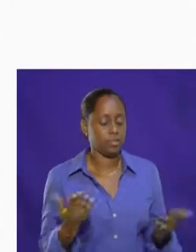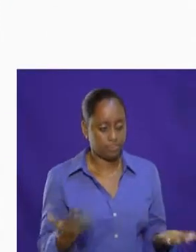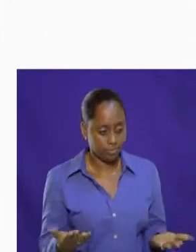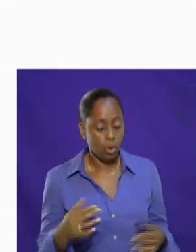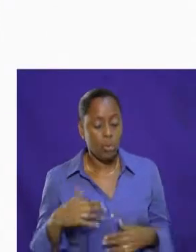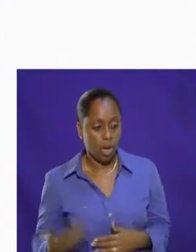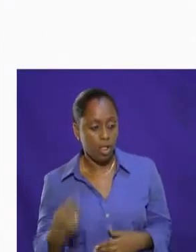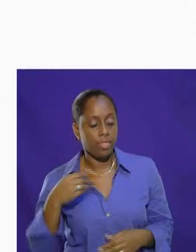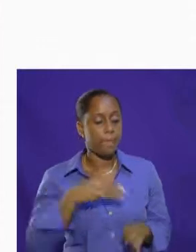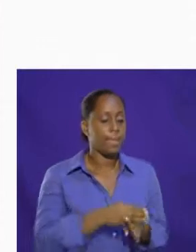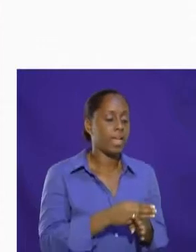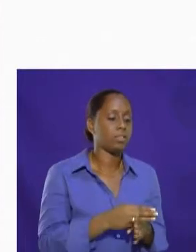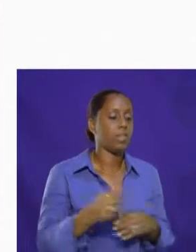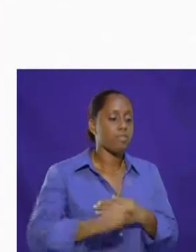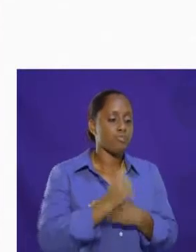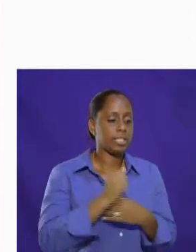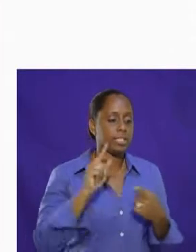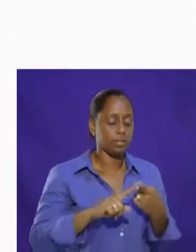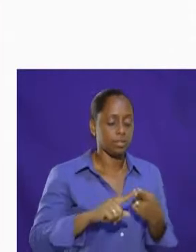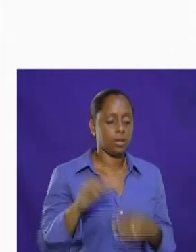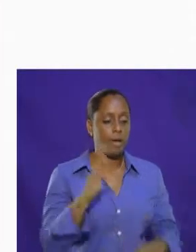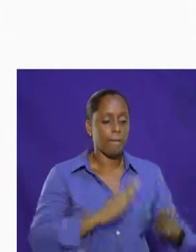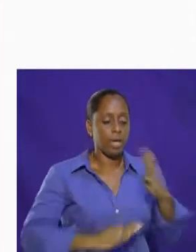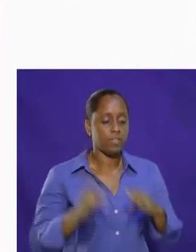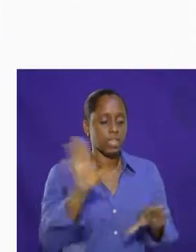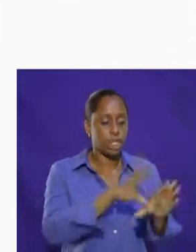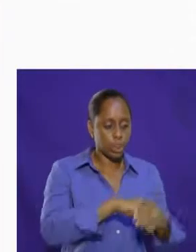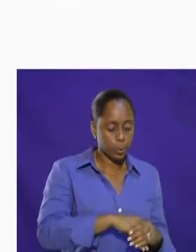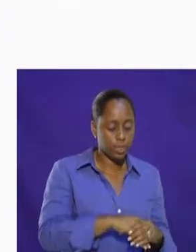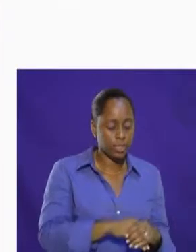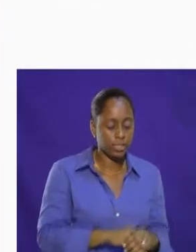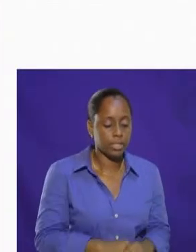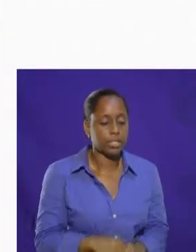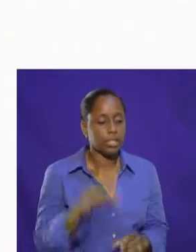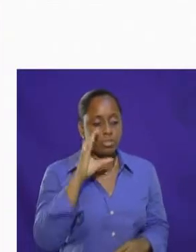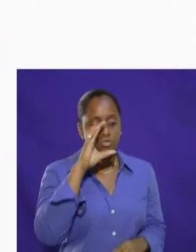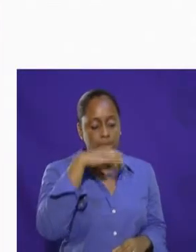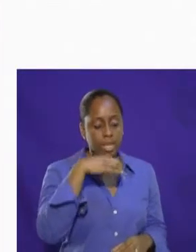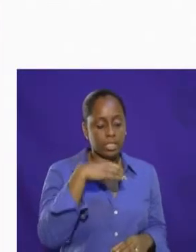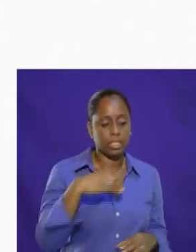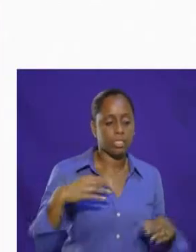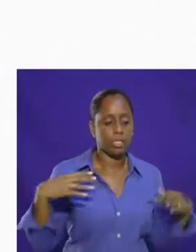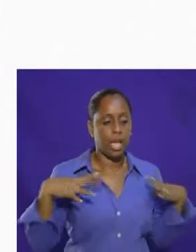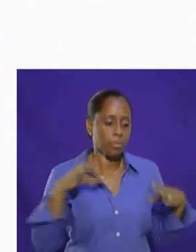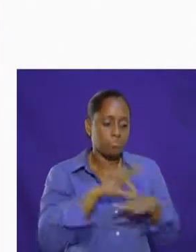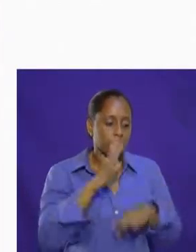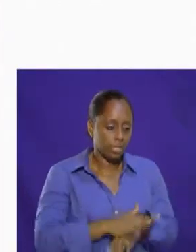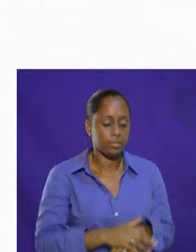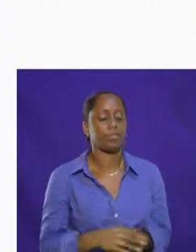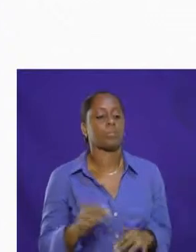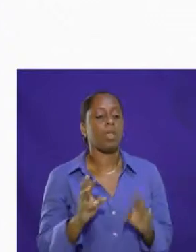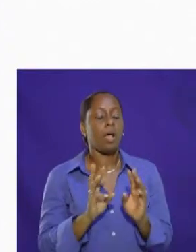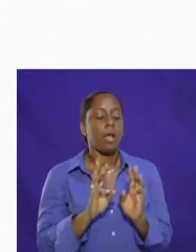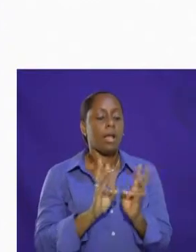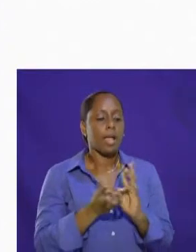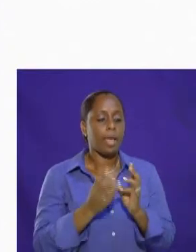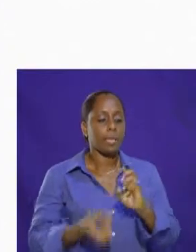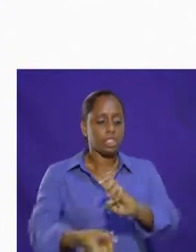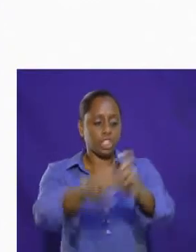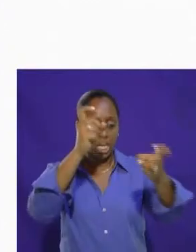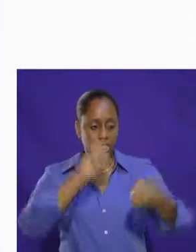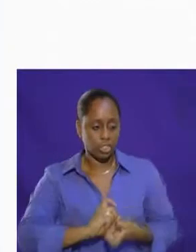The major threats to biodiversity include invasive alien species, climate